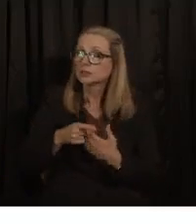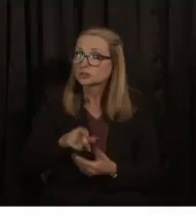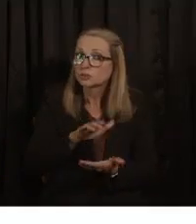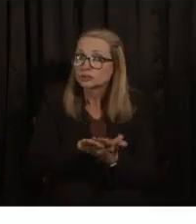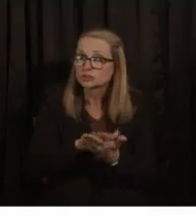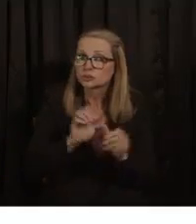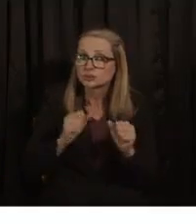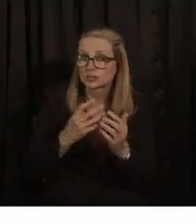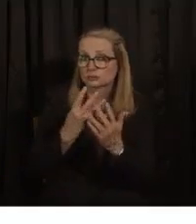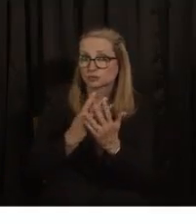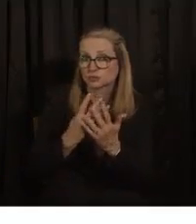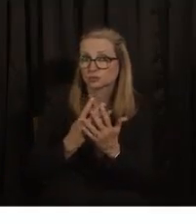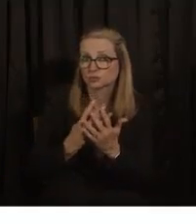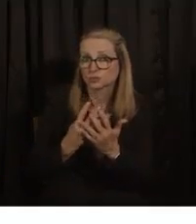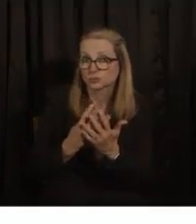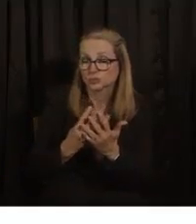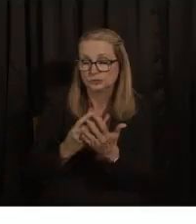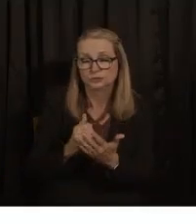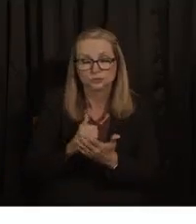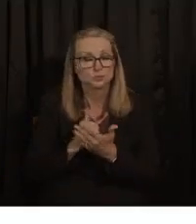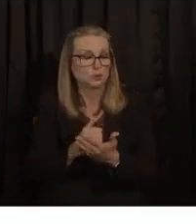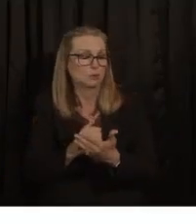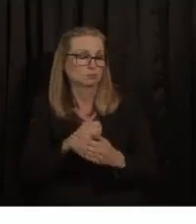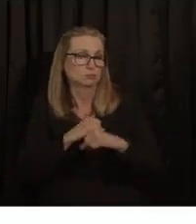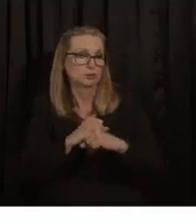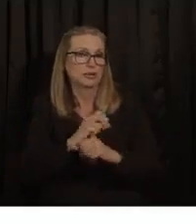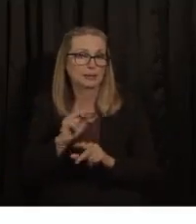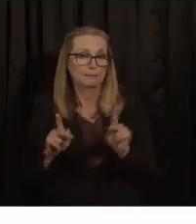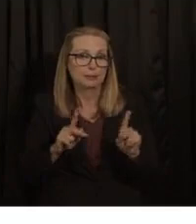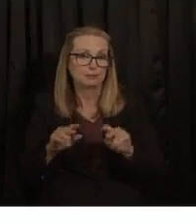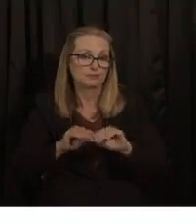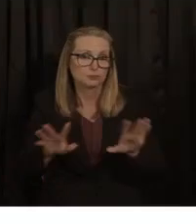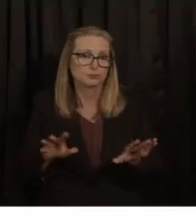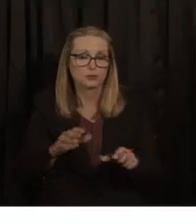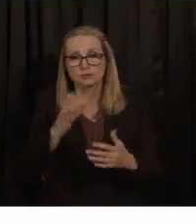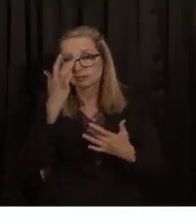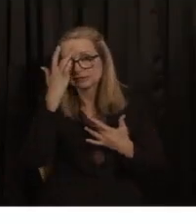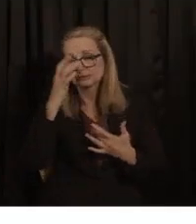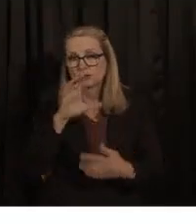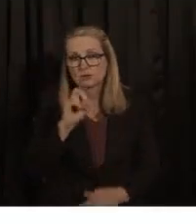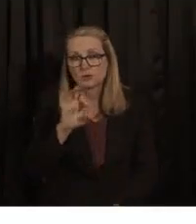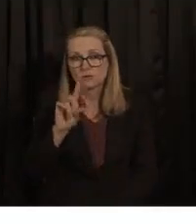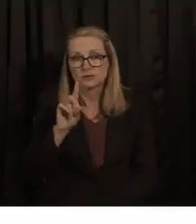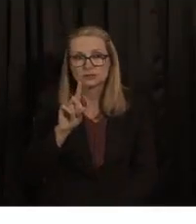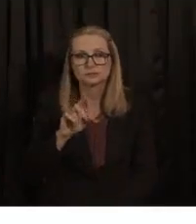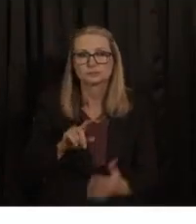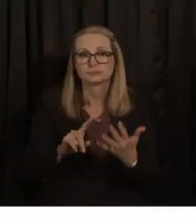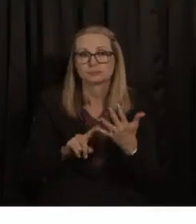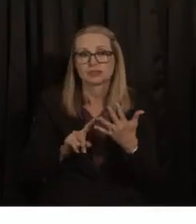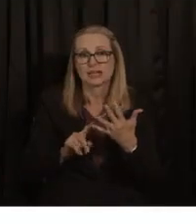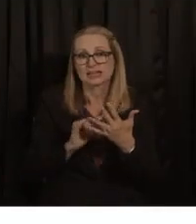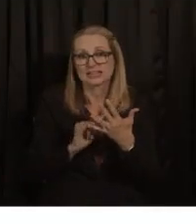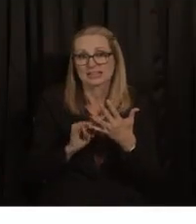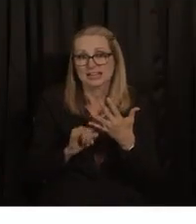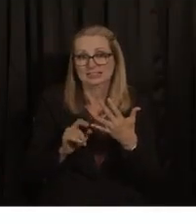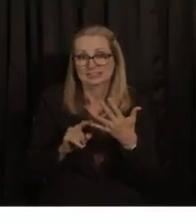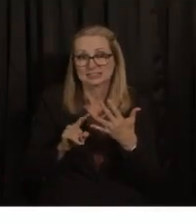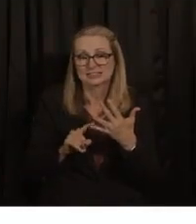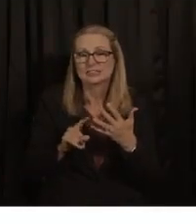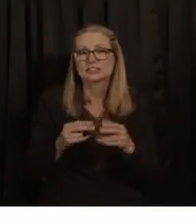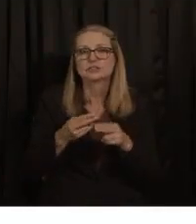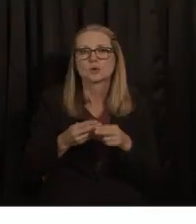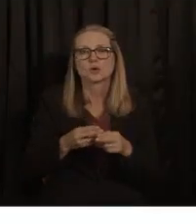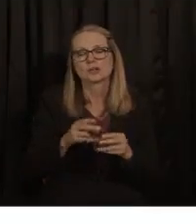screening testing as part of a layered approach to protection against COVID-19. And the final testing tool that we are currently offering is our rapid